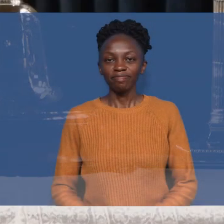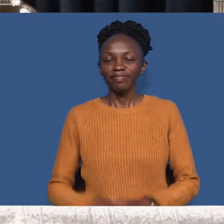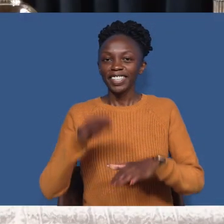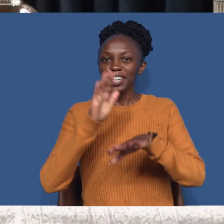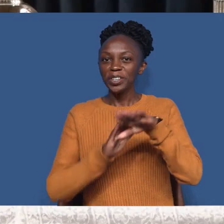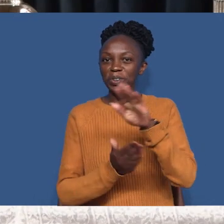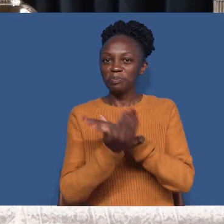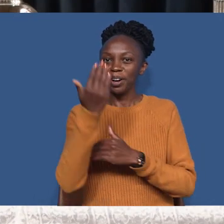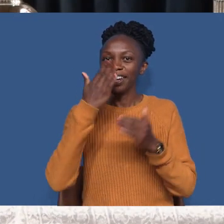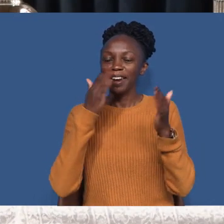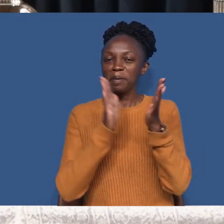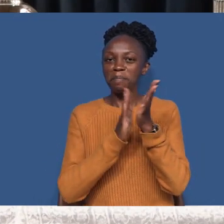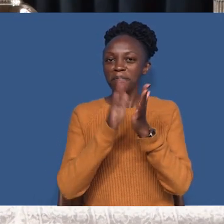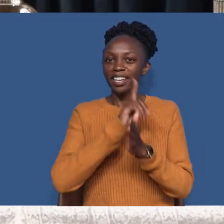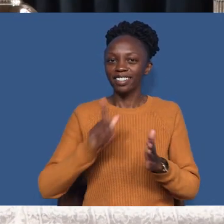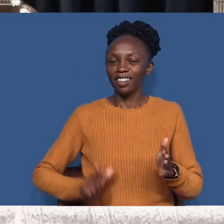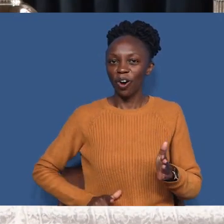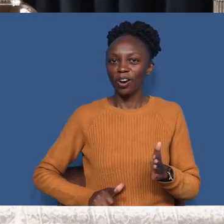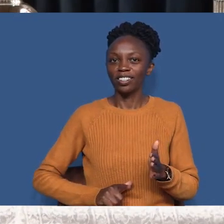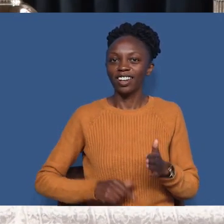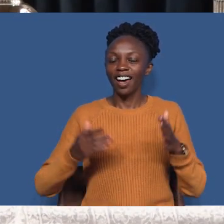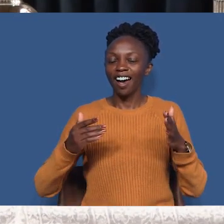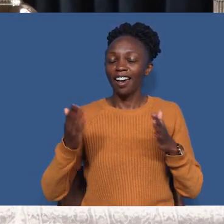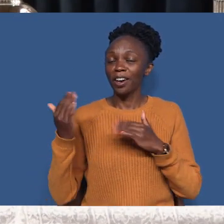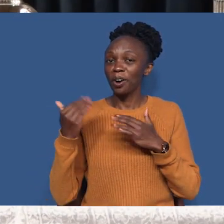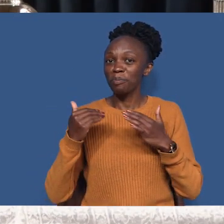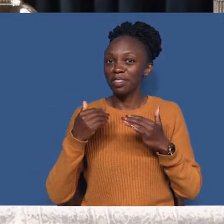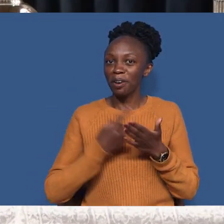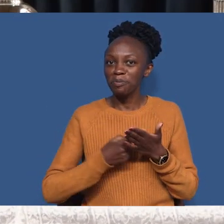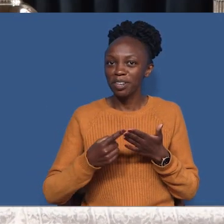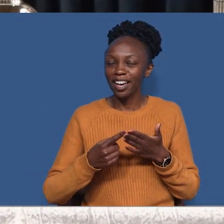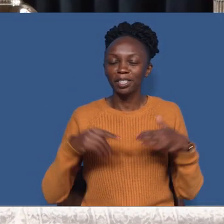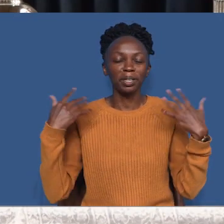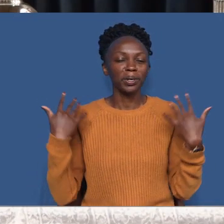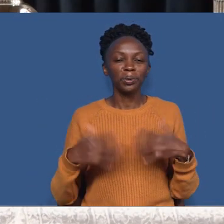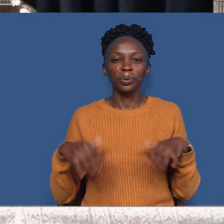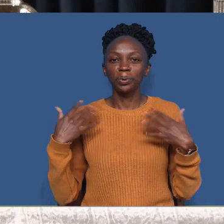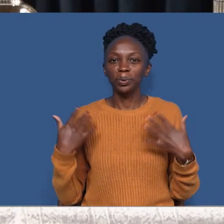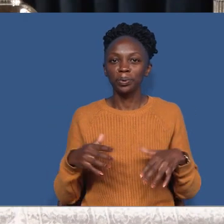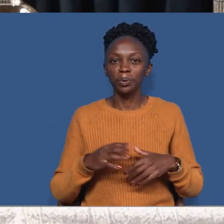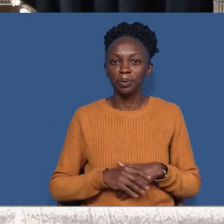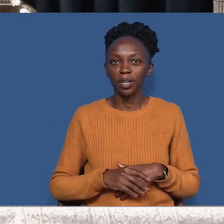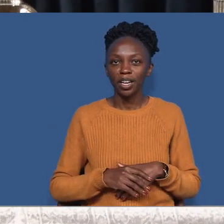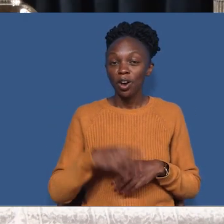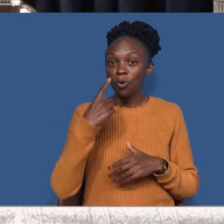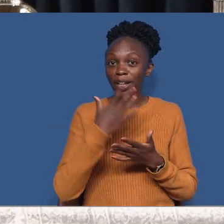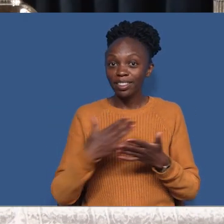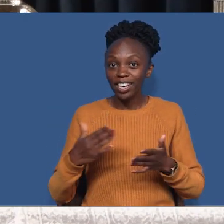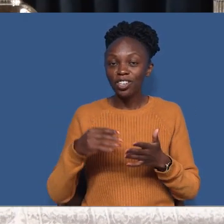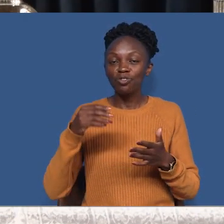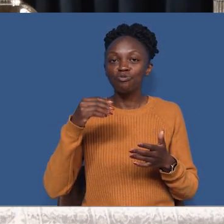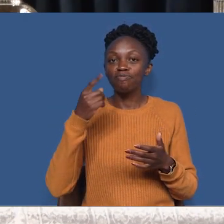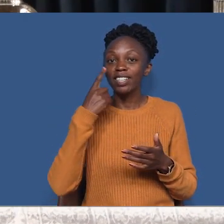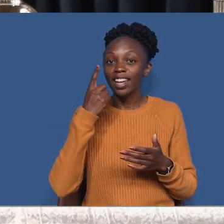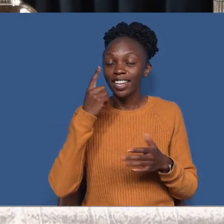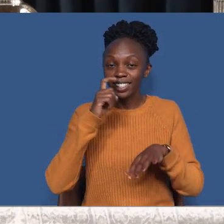Good morning and praise the Lord. I hope the week has been a wonderful one. One of the things that you realize is when you make God's word part of